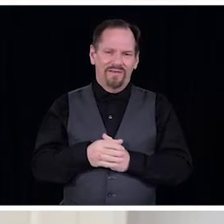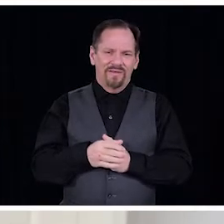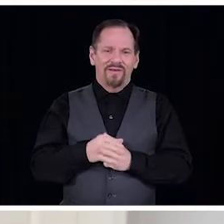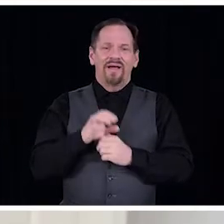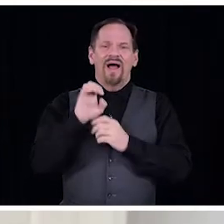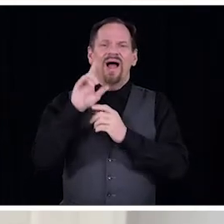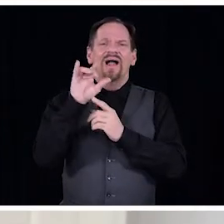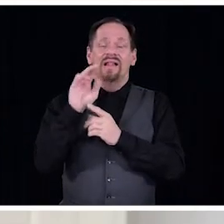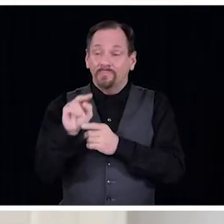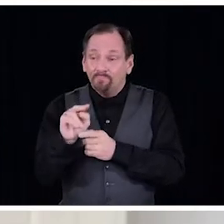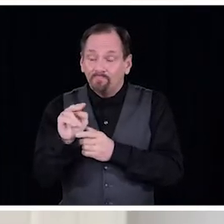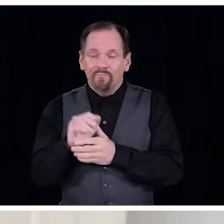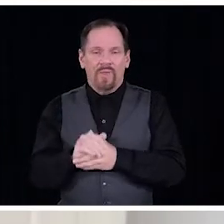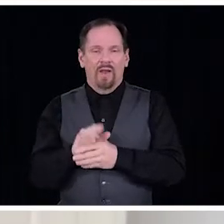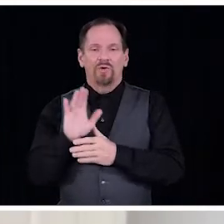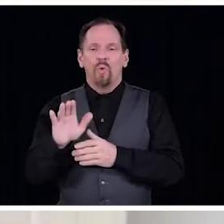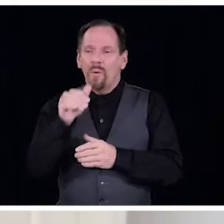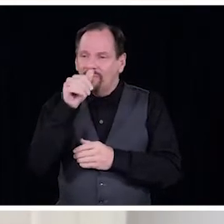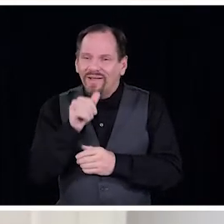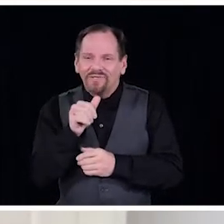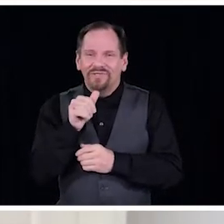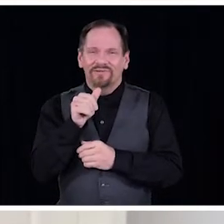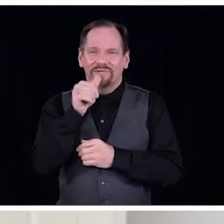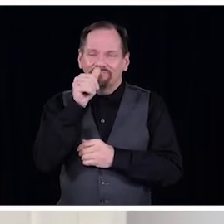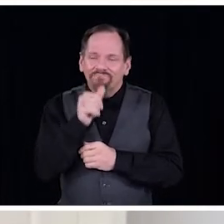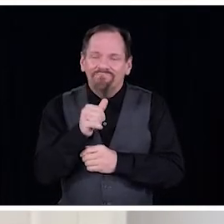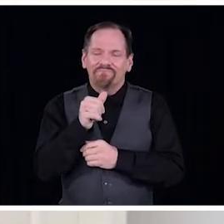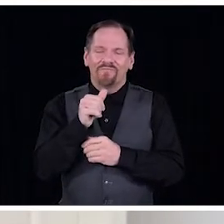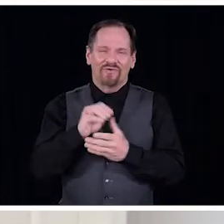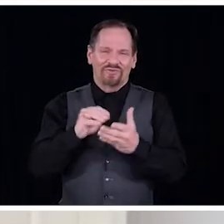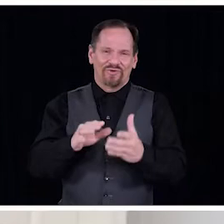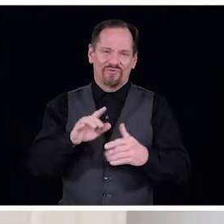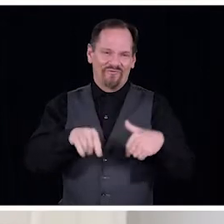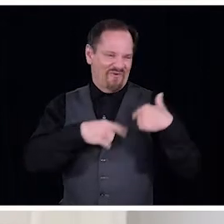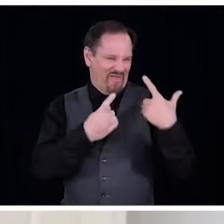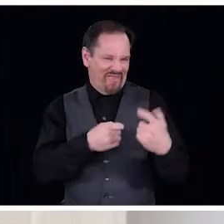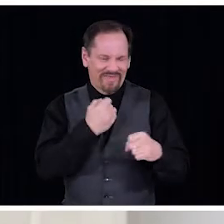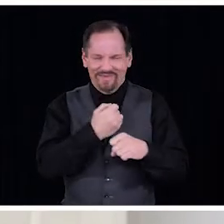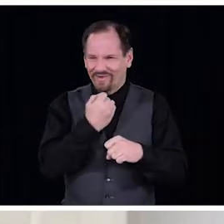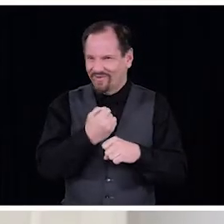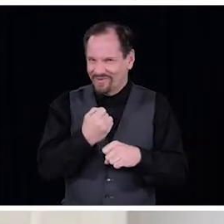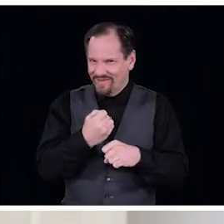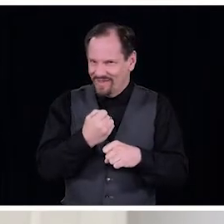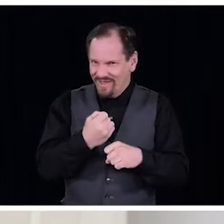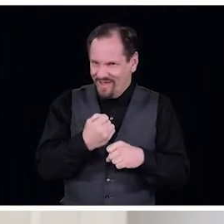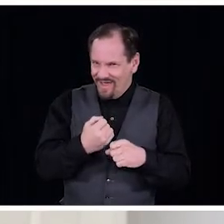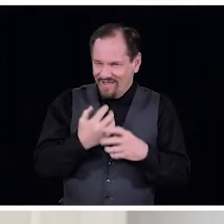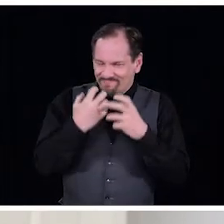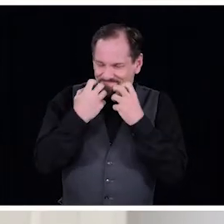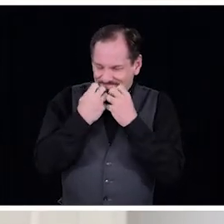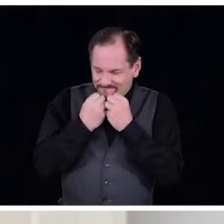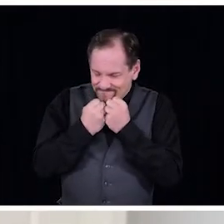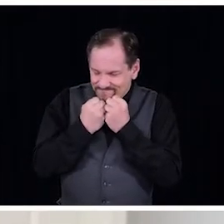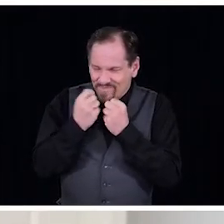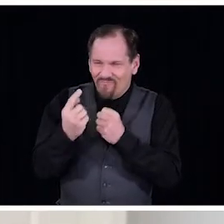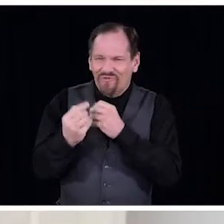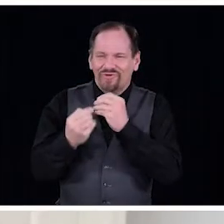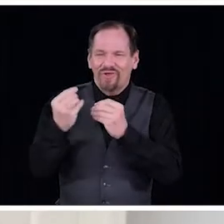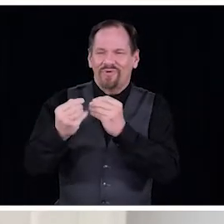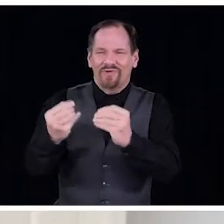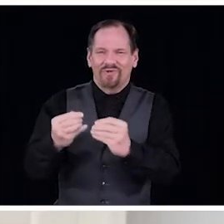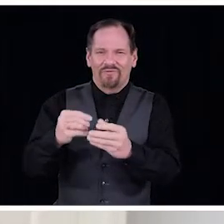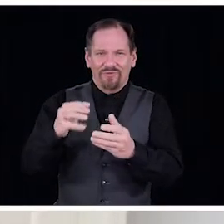Ellen, your patience and forbearance with your students over all these years has endured you to generations of Peabody students and their